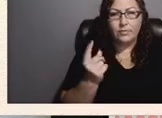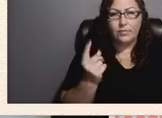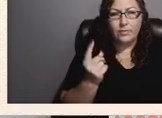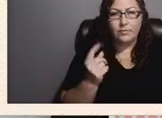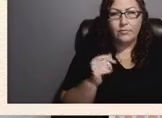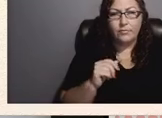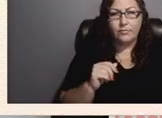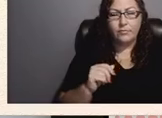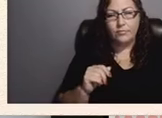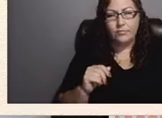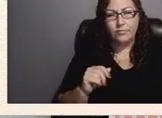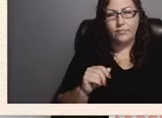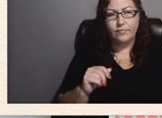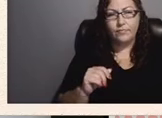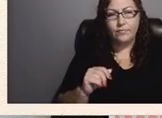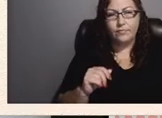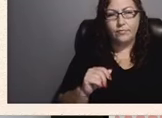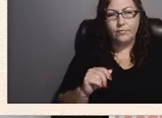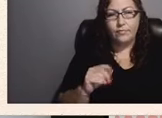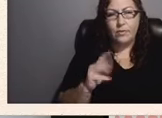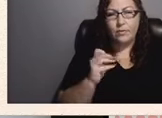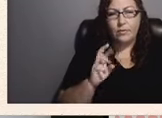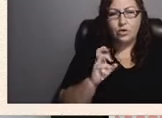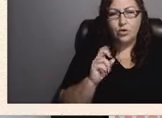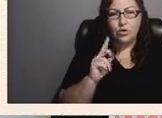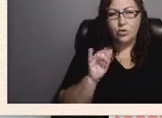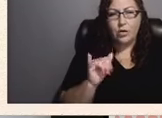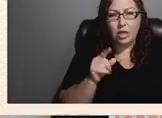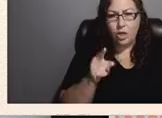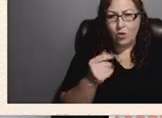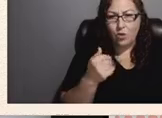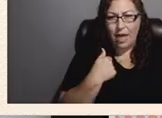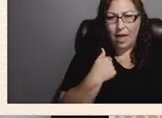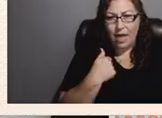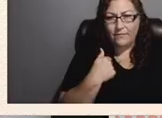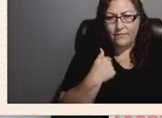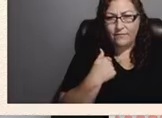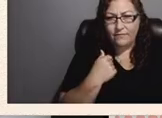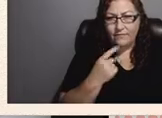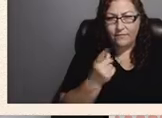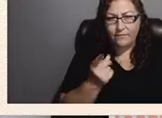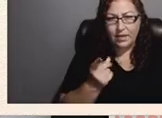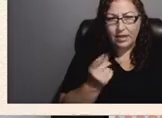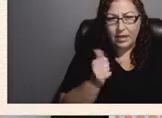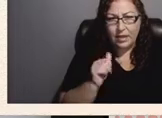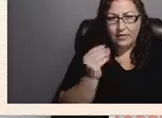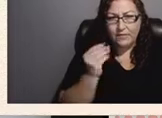ask Mr. Richard, do you have people with disabilities at your school?